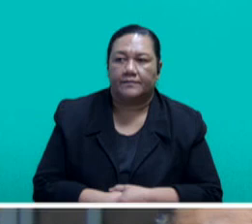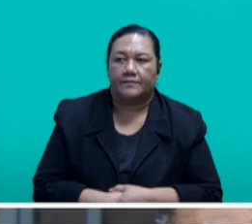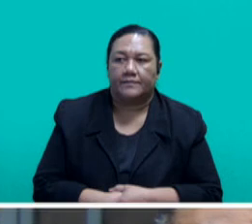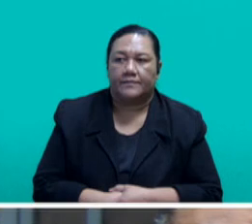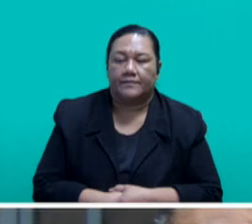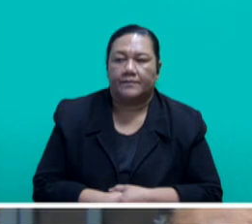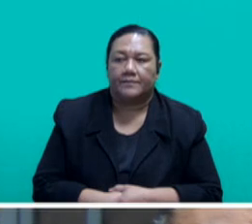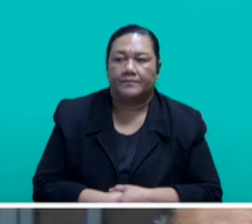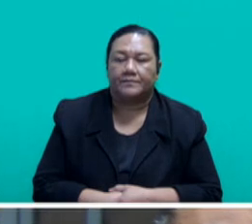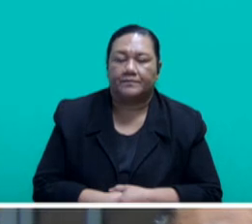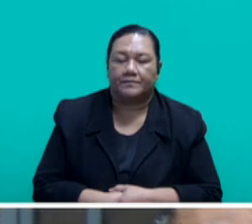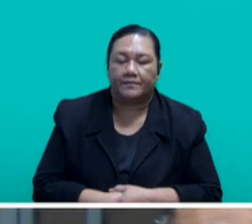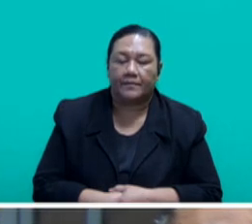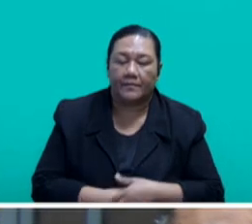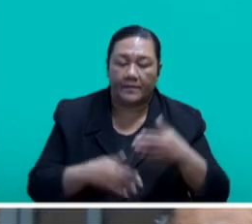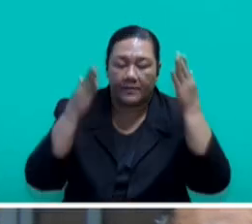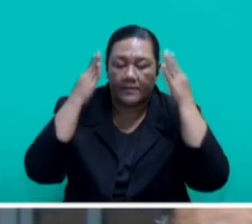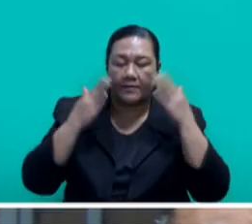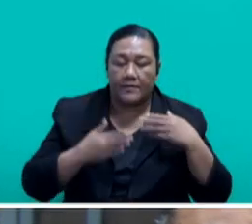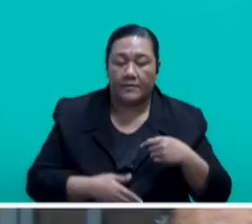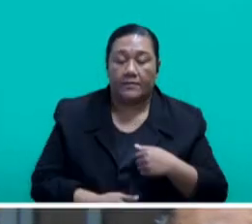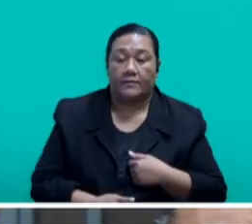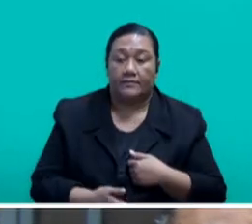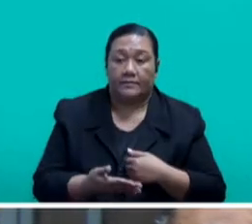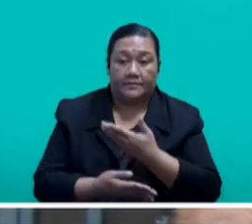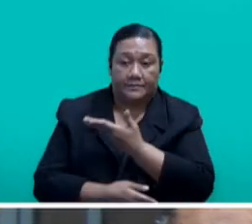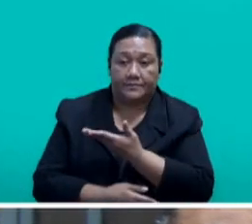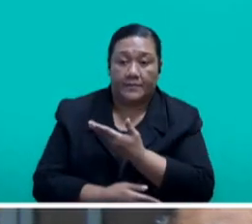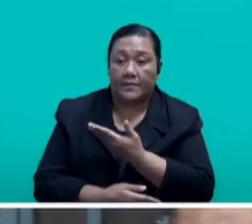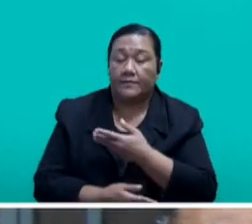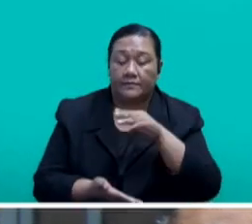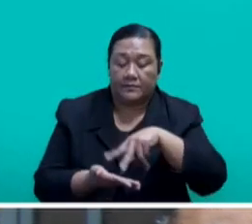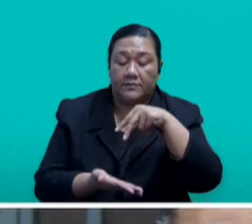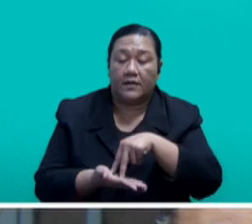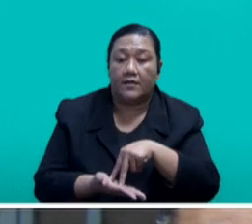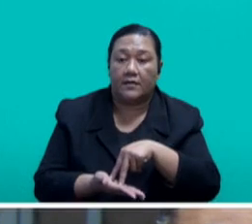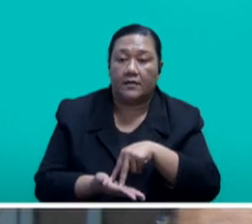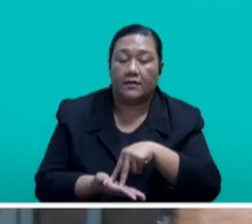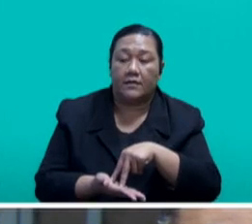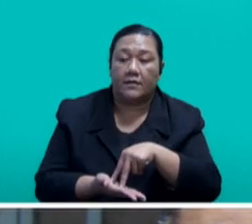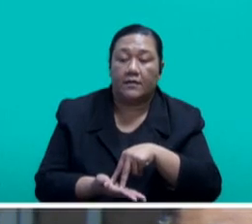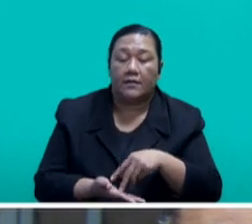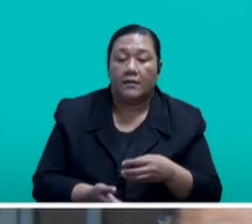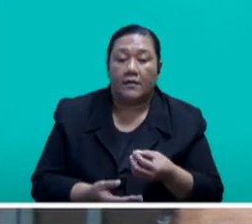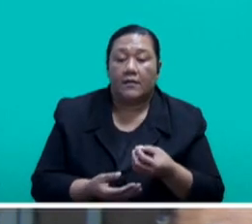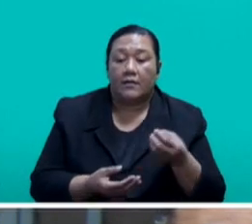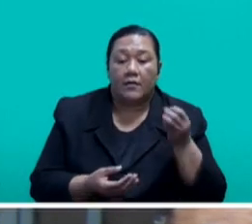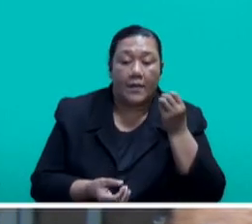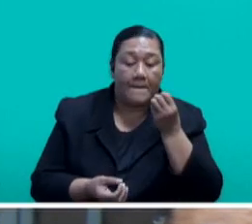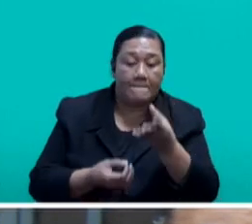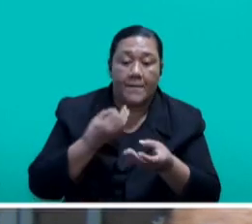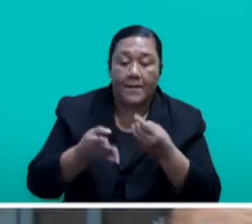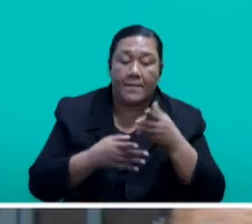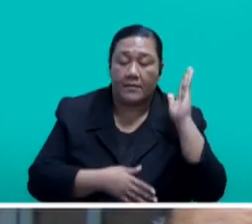Mr. Speaker, sir, I rise to add my contribution and lend my full support to the